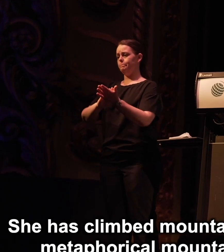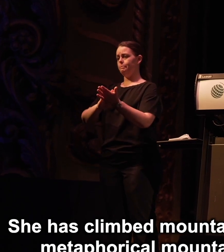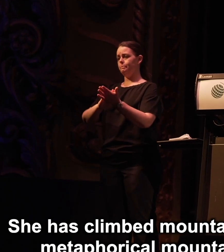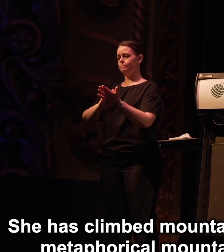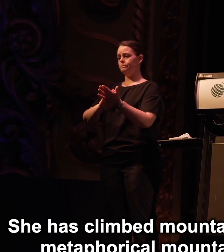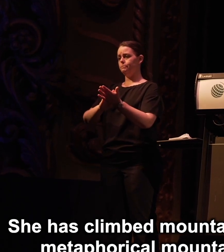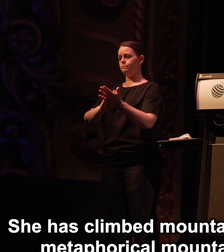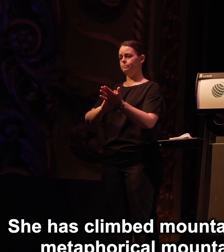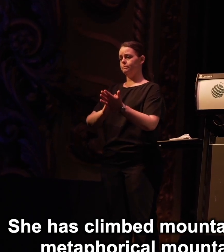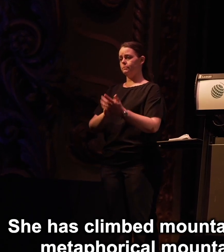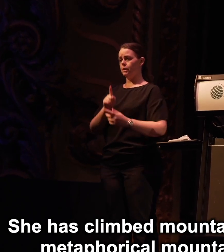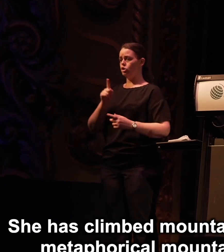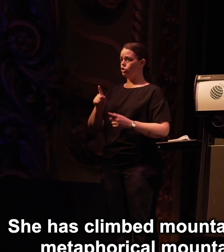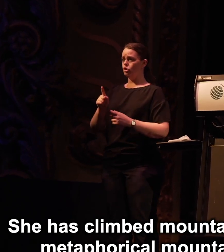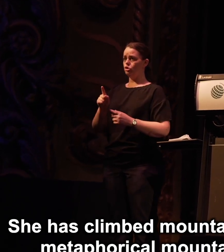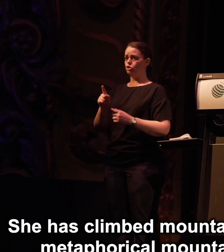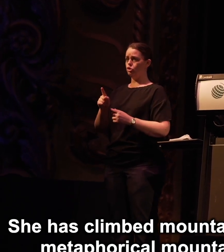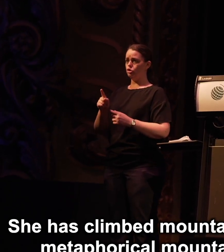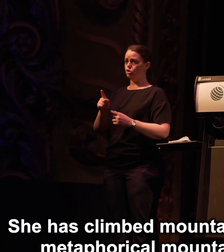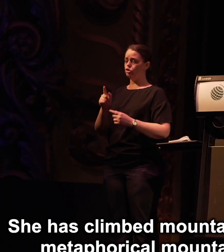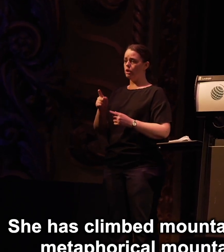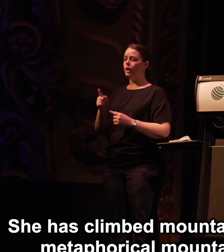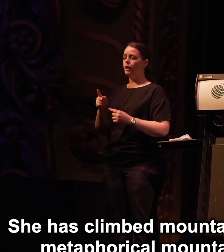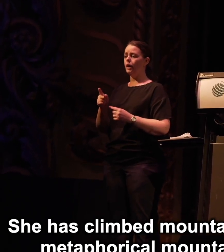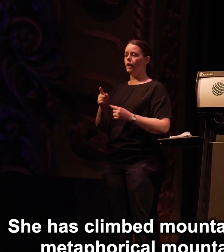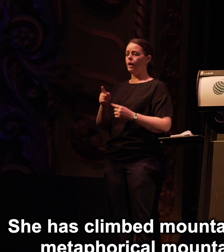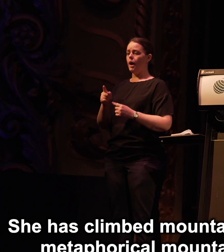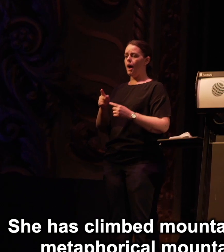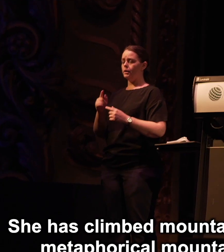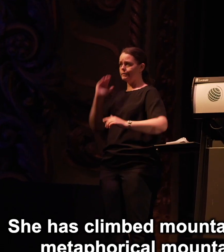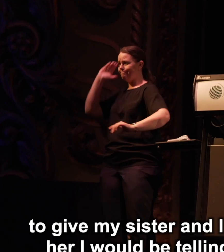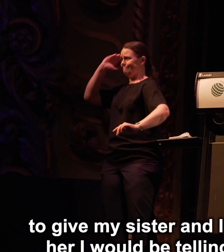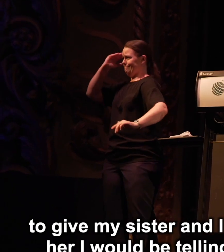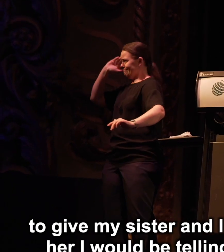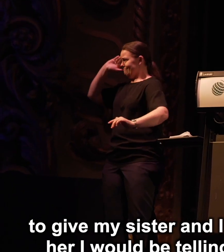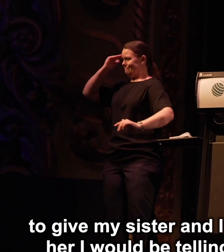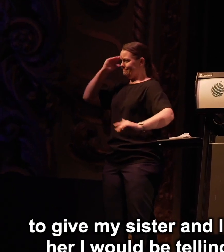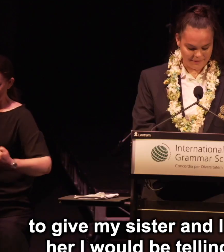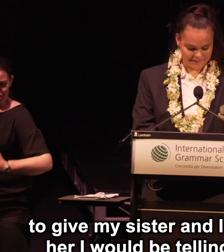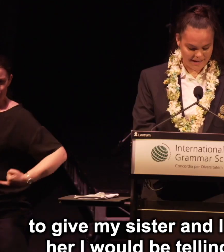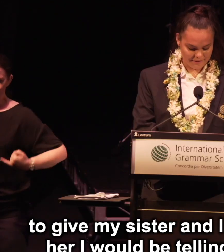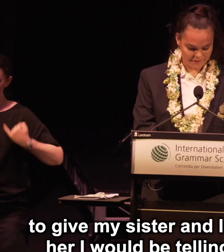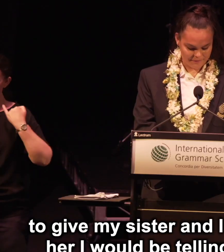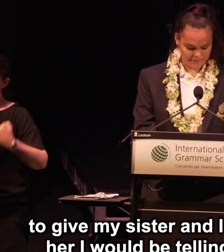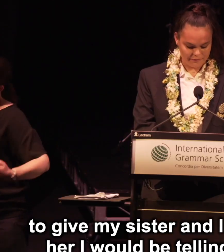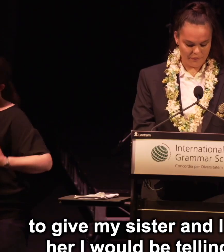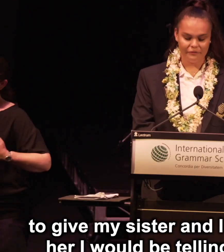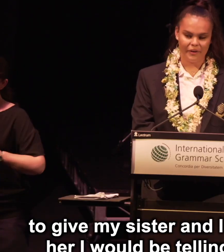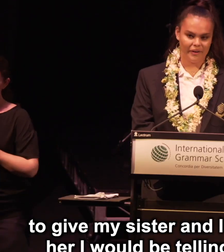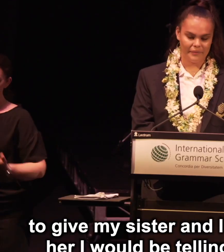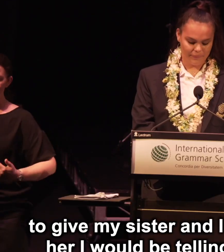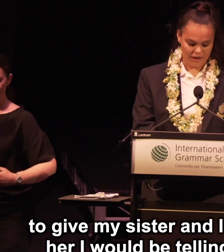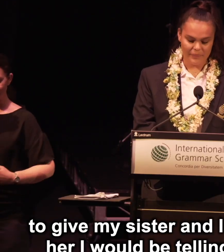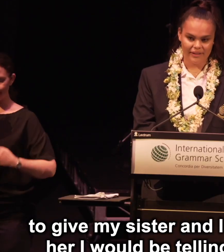climbed mountains and sailed across oceans, metaphorical mountains and oceans, of course, to give my sister and I a better life. If it